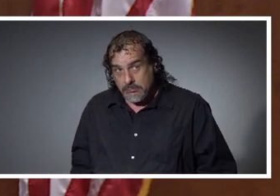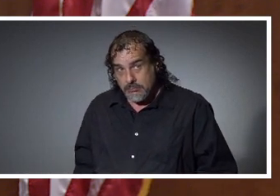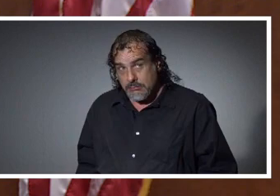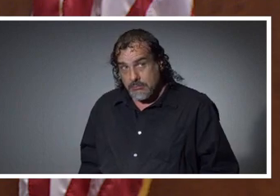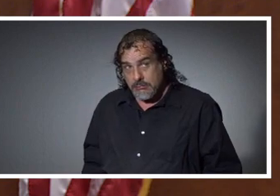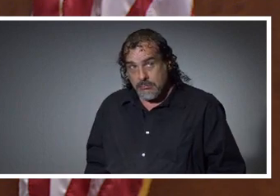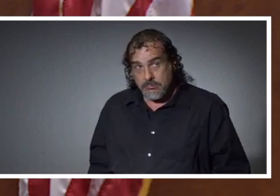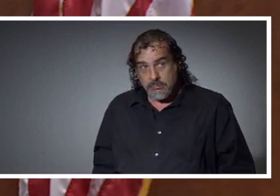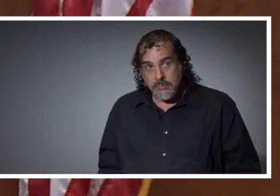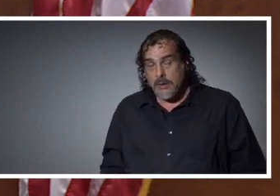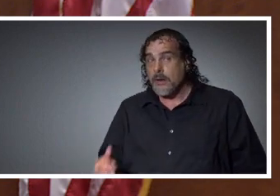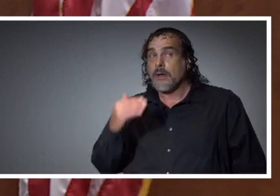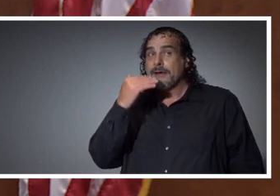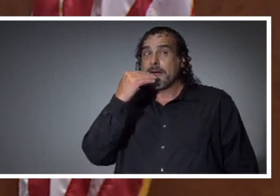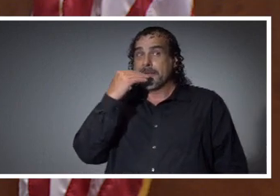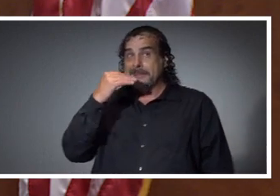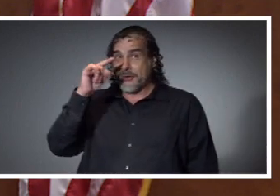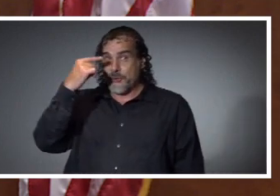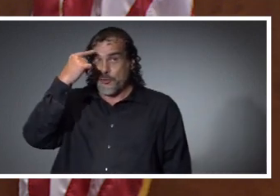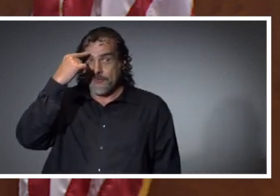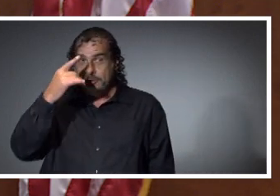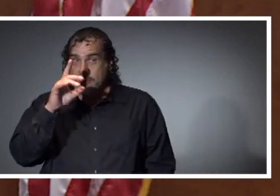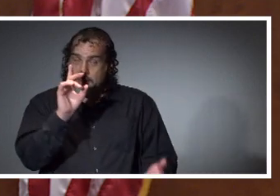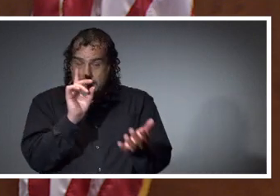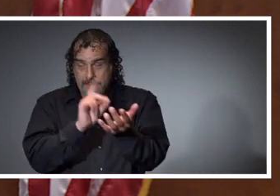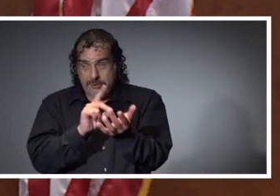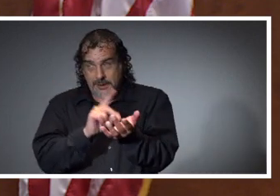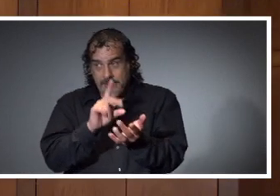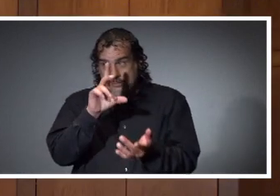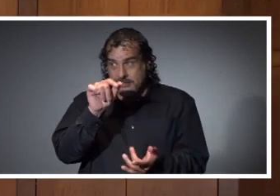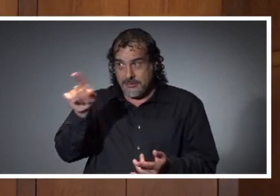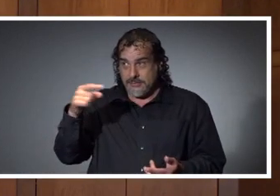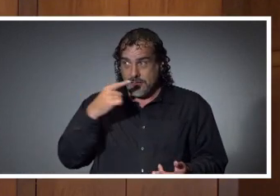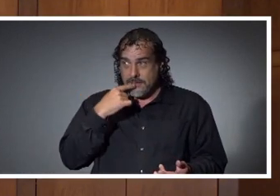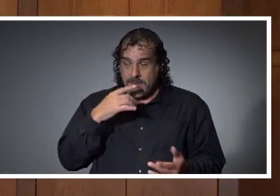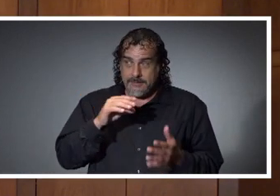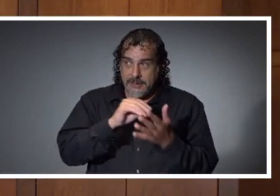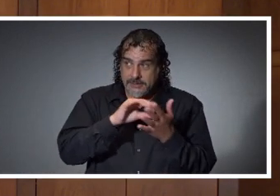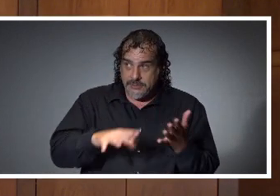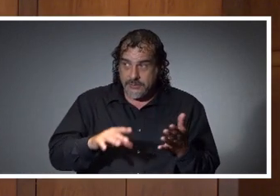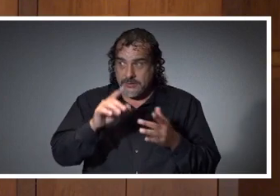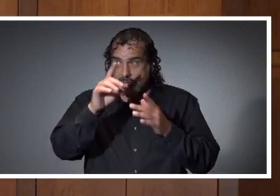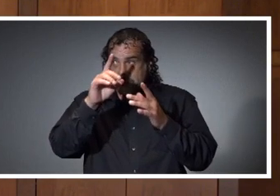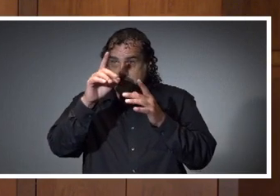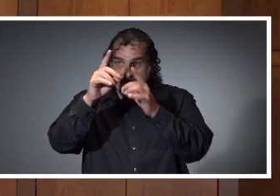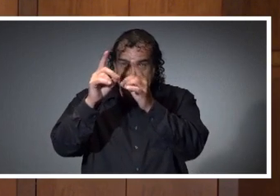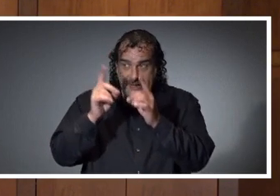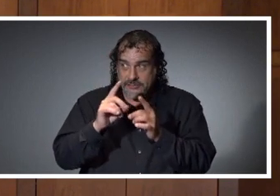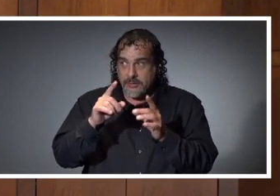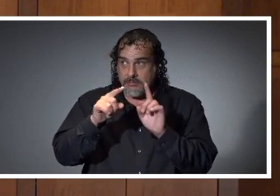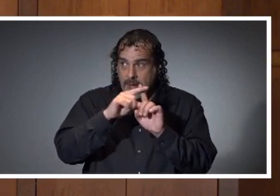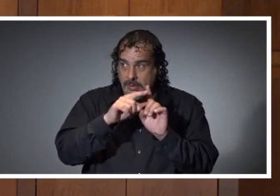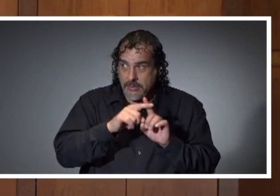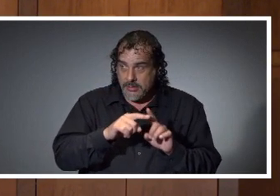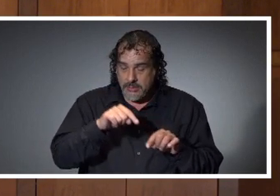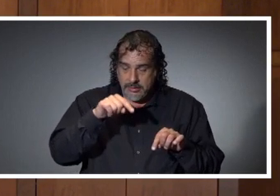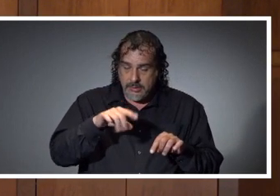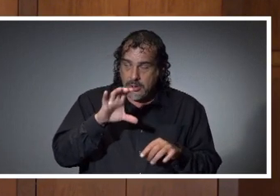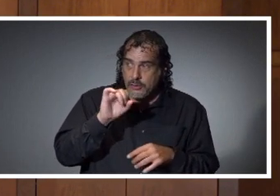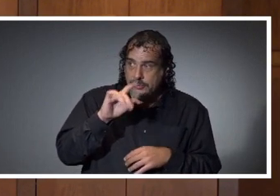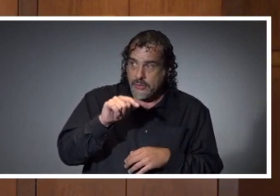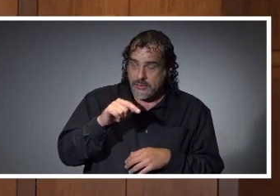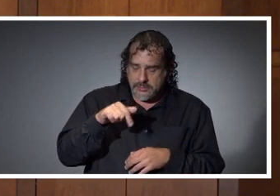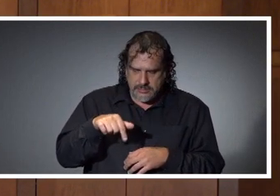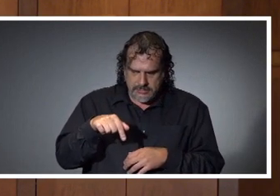Sir? Oh, okay. Thank you, Governor. Dr. Dobbs, quickly, you talked about students and districts and positive tests. Down here on the coast